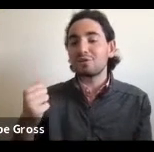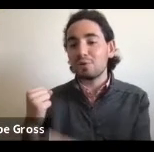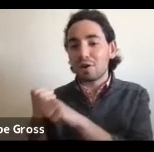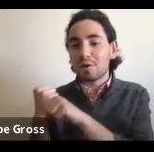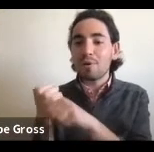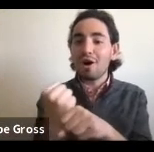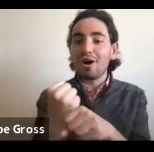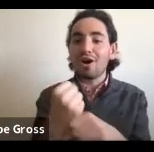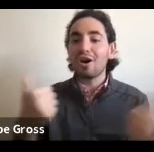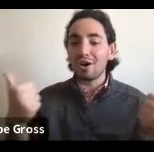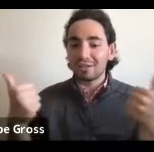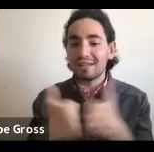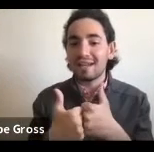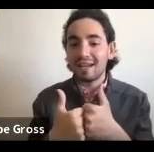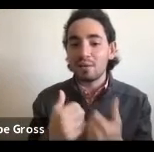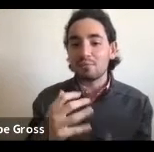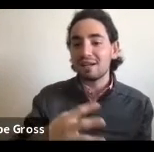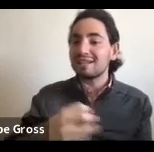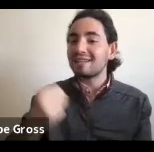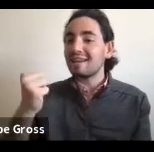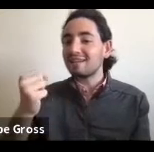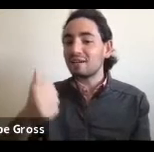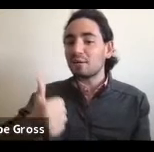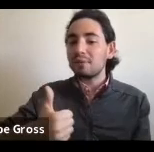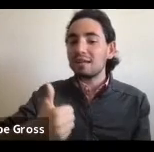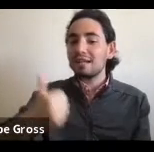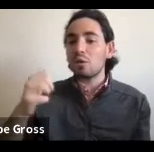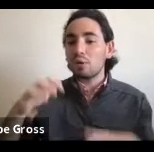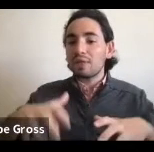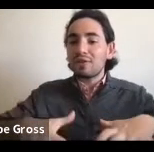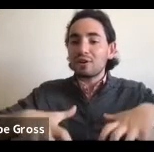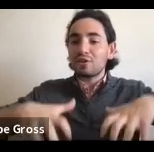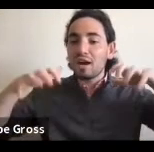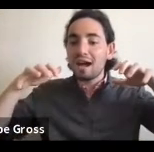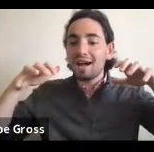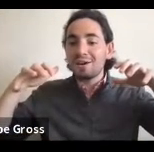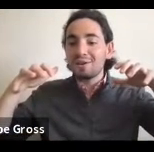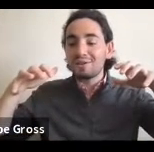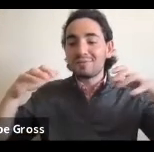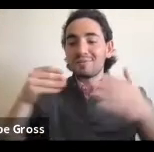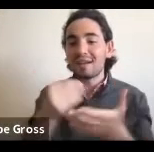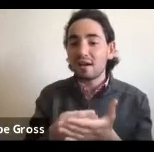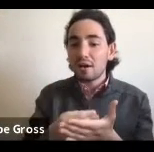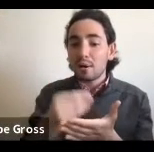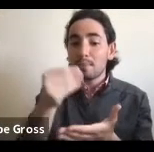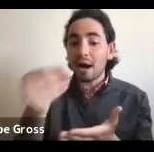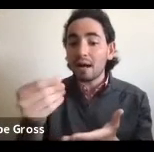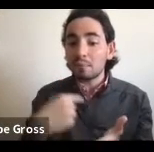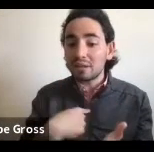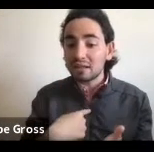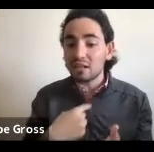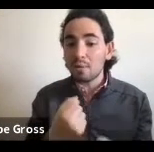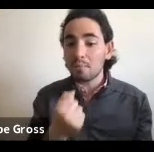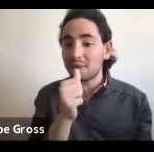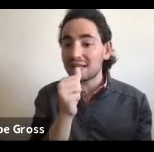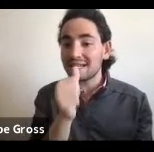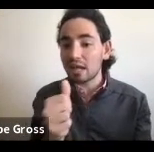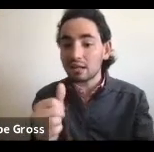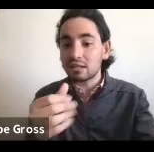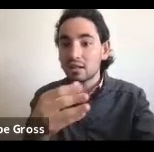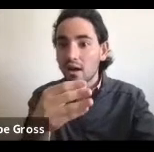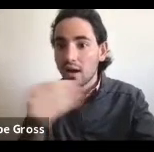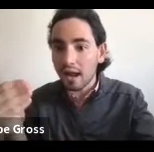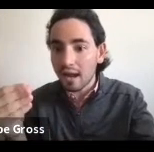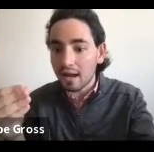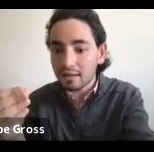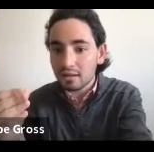Take me out to the ball game. Take me out with the crowd. Buy me